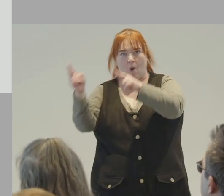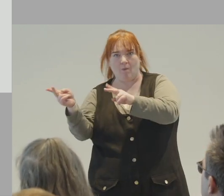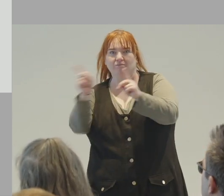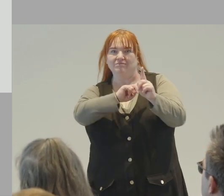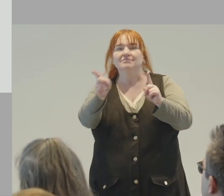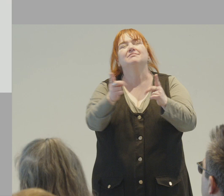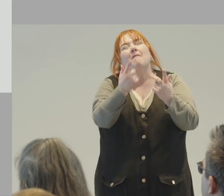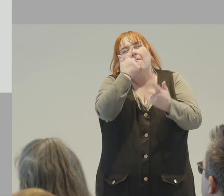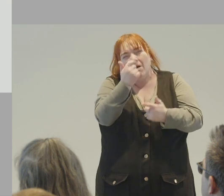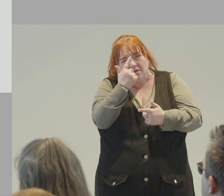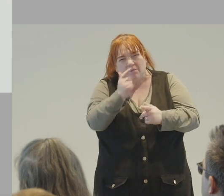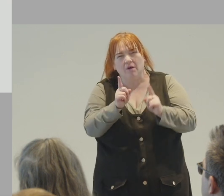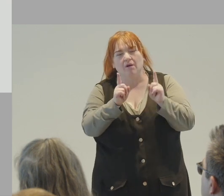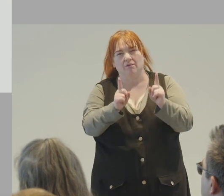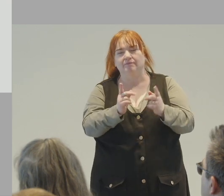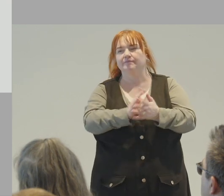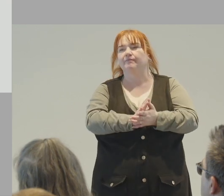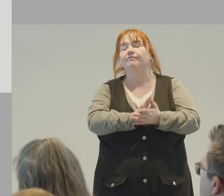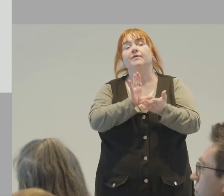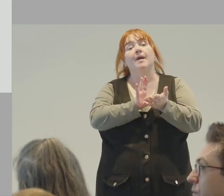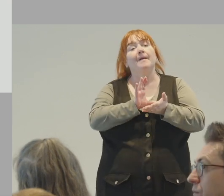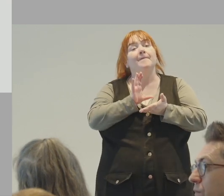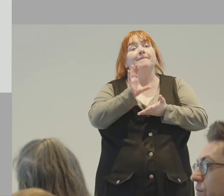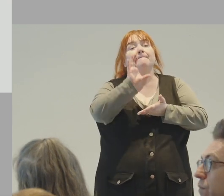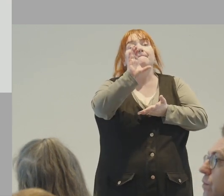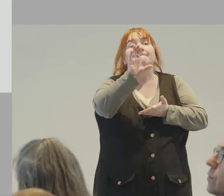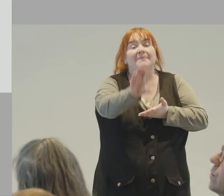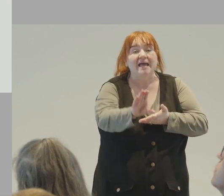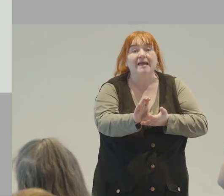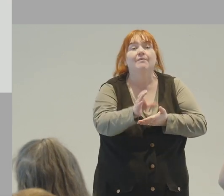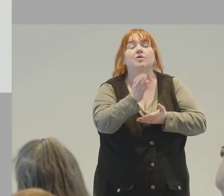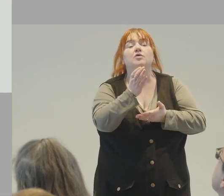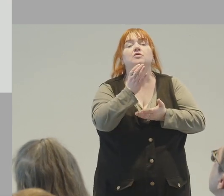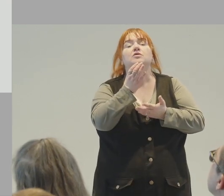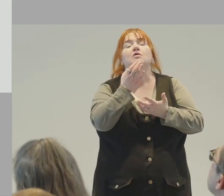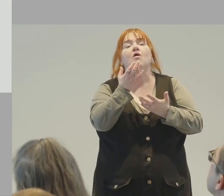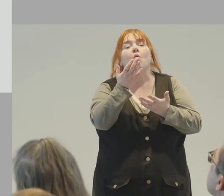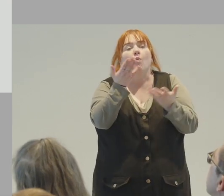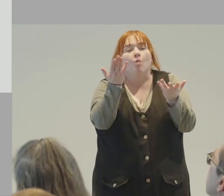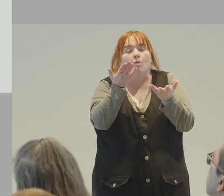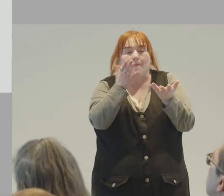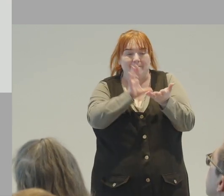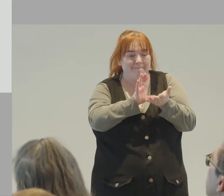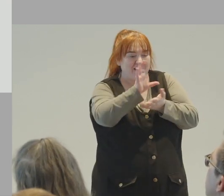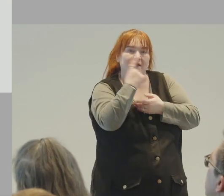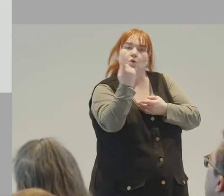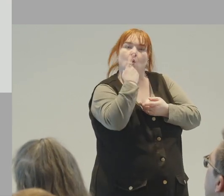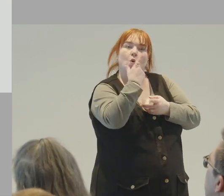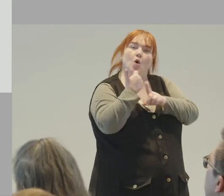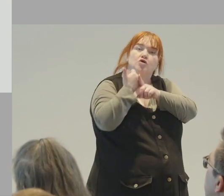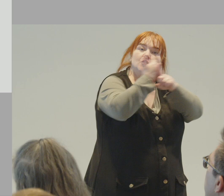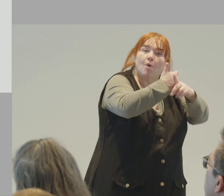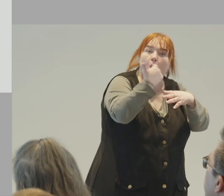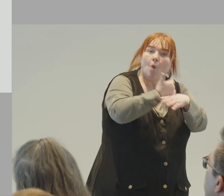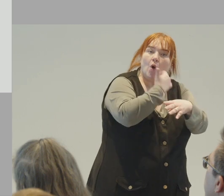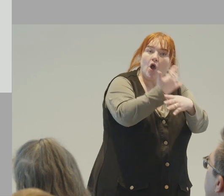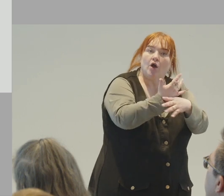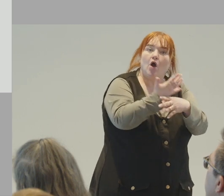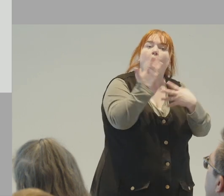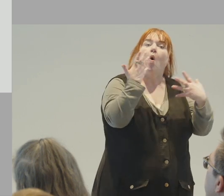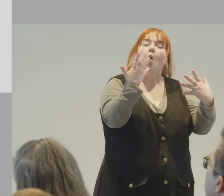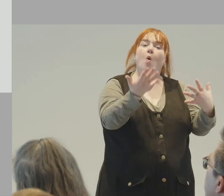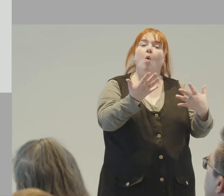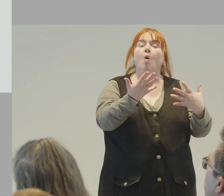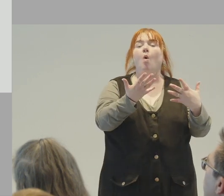Payment is usually made to either the support worker or it's reimbursed. It's paid back afterwards. So